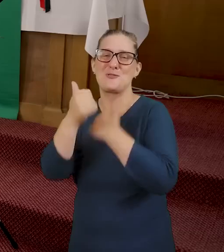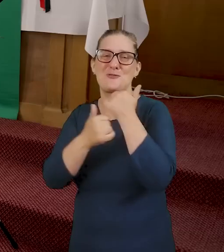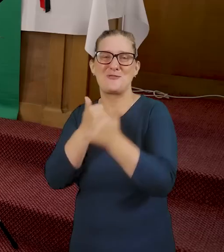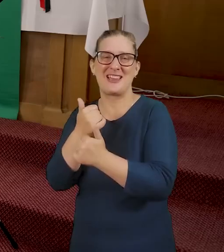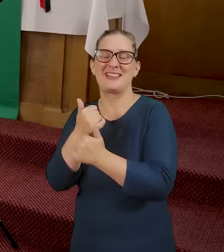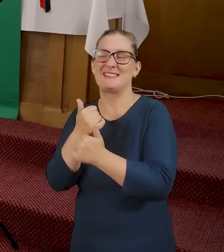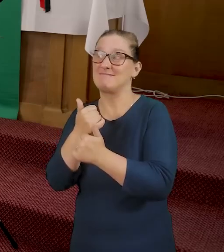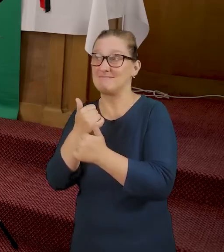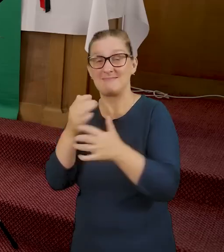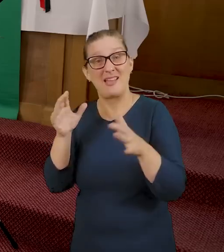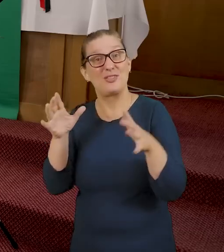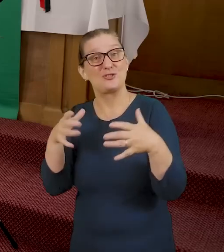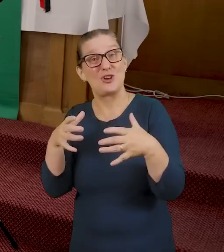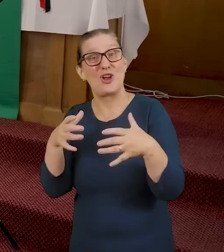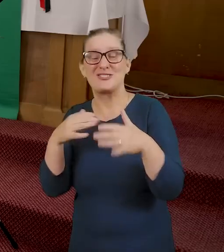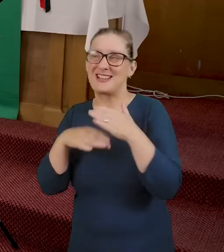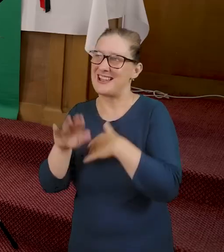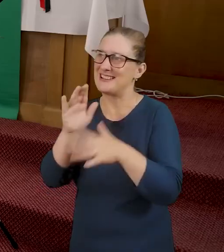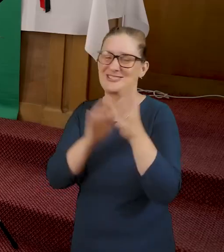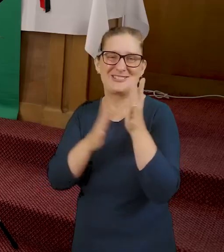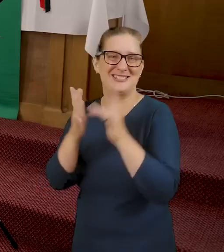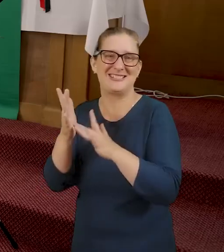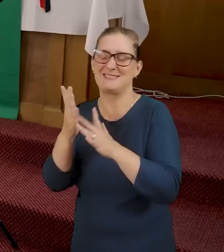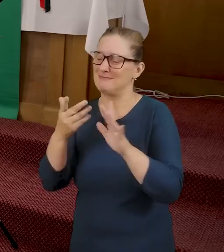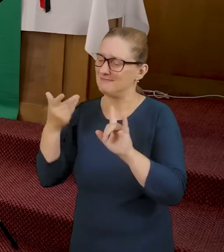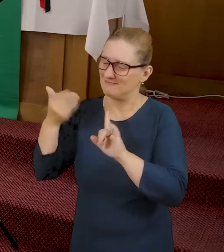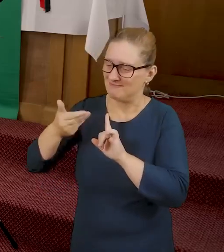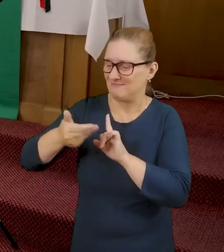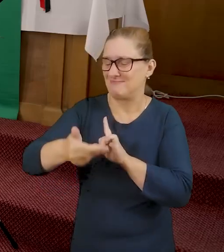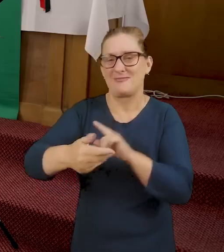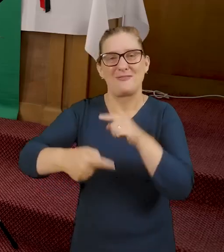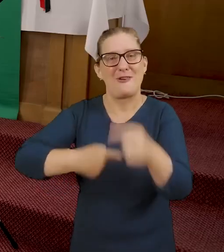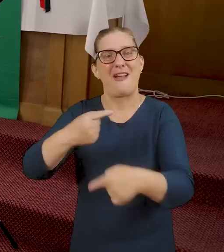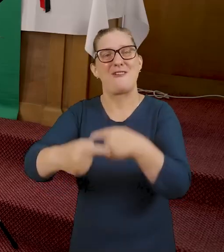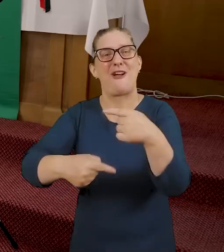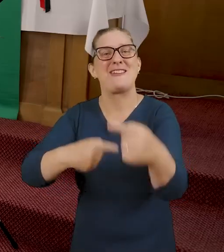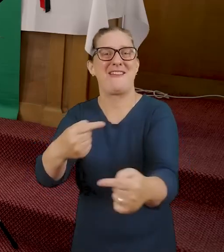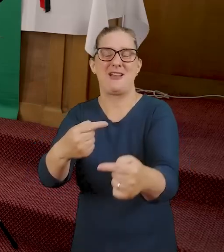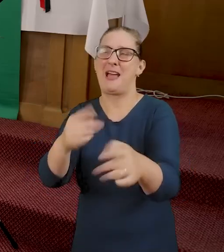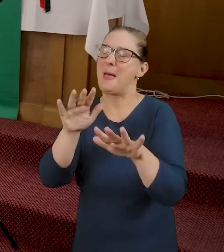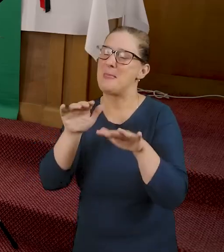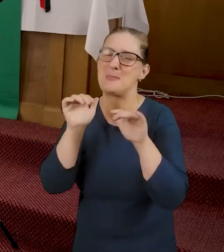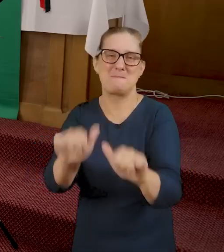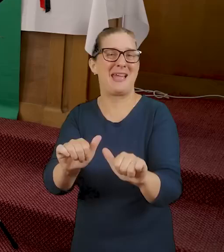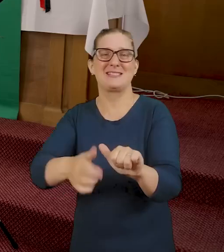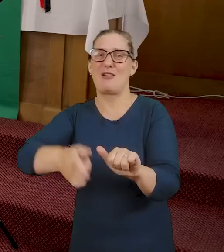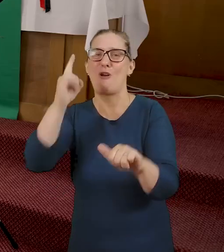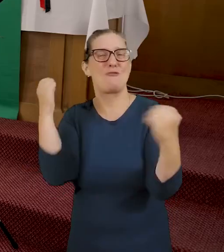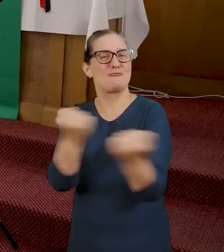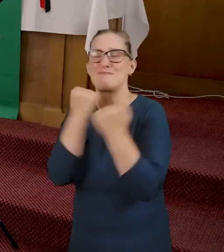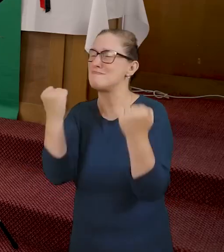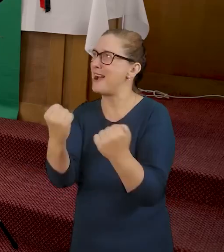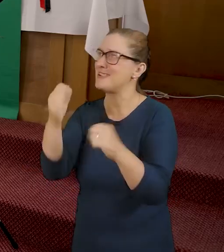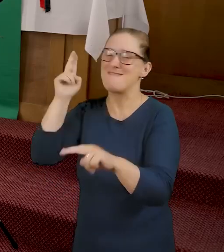glory in the church and in Christ Jesus throughout all generations, forever and ever. And the blessing of